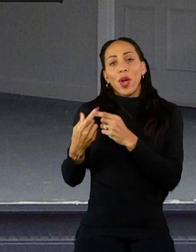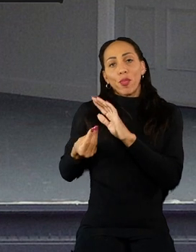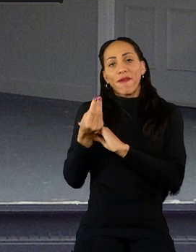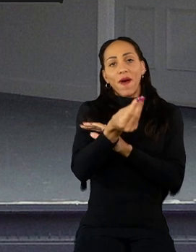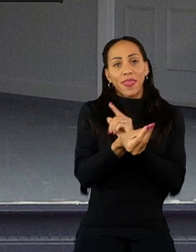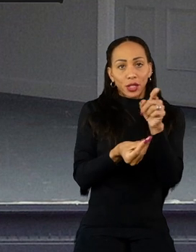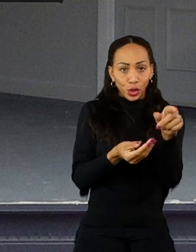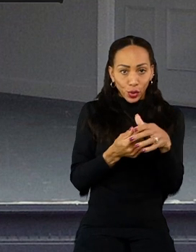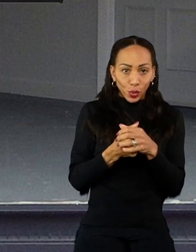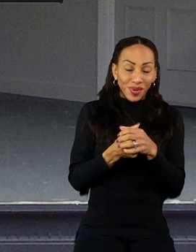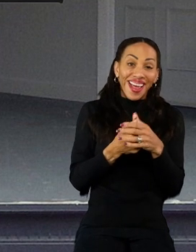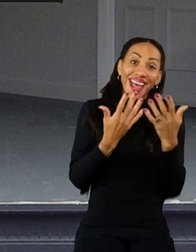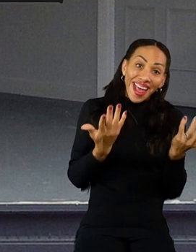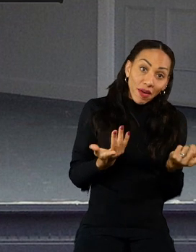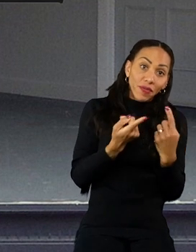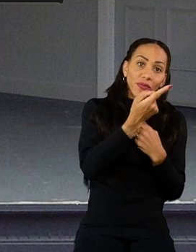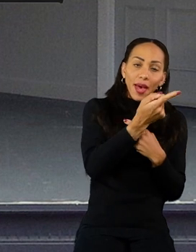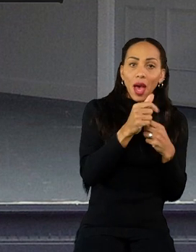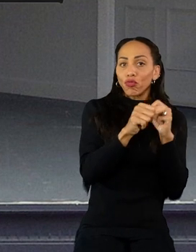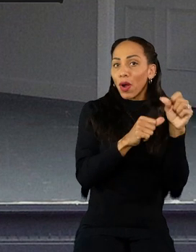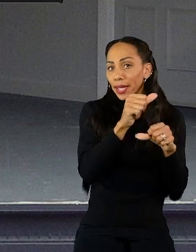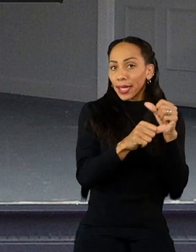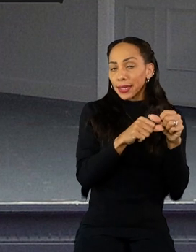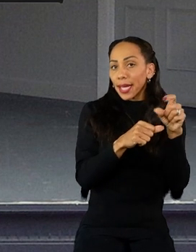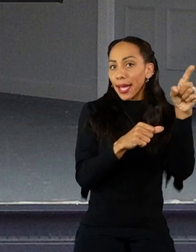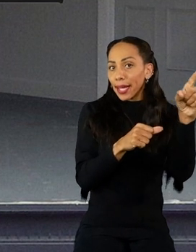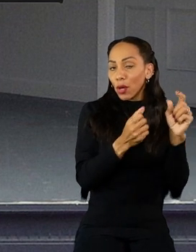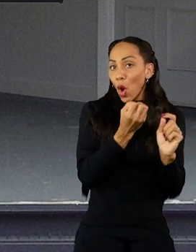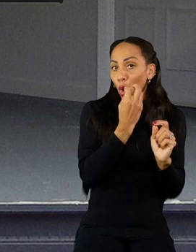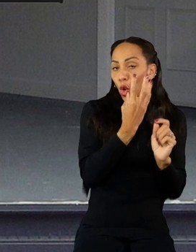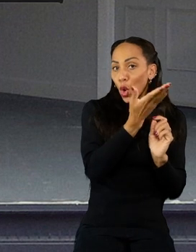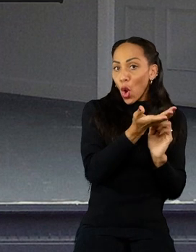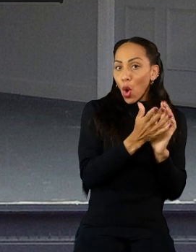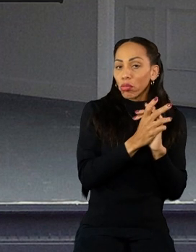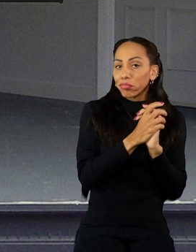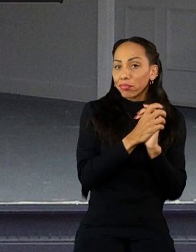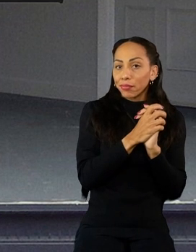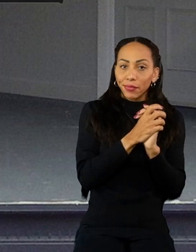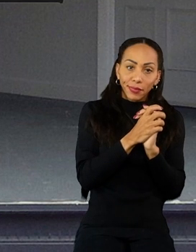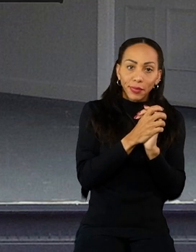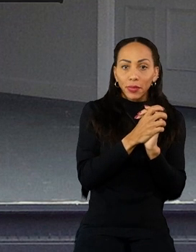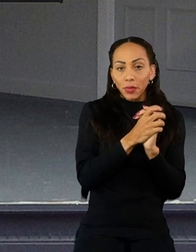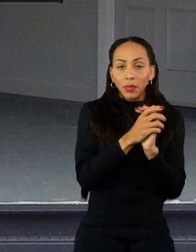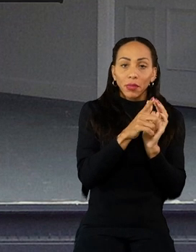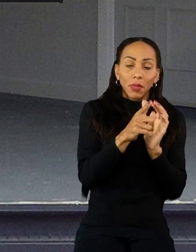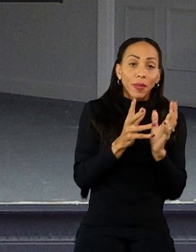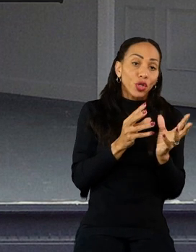it. That's the kind of, and that's what we provide you with. If they're running it in Hong